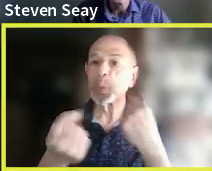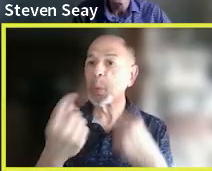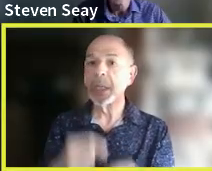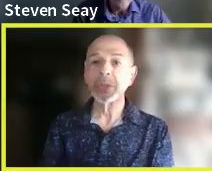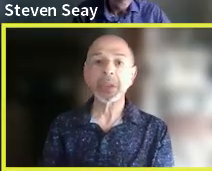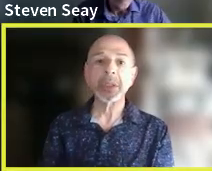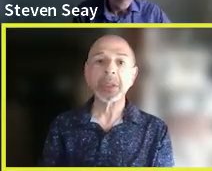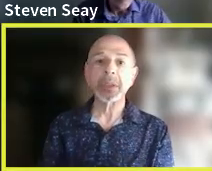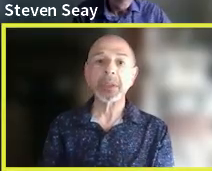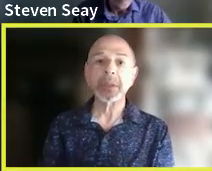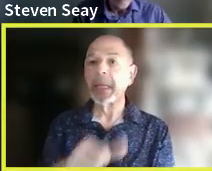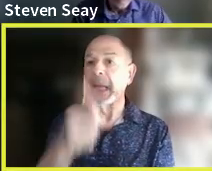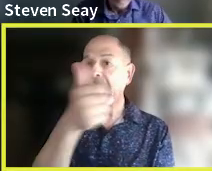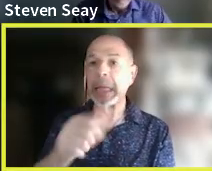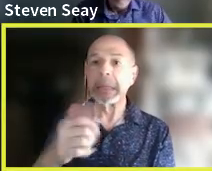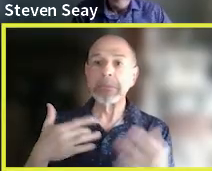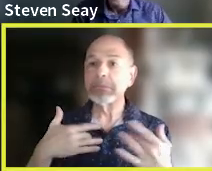we talked about today?